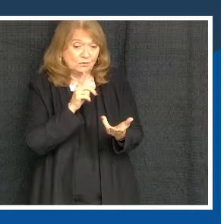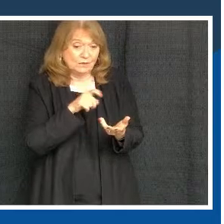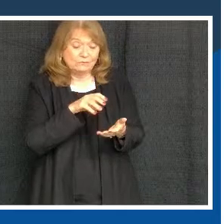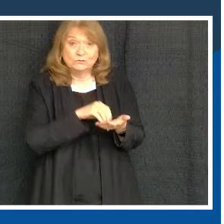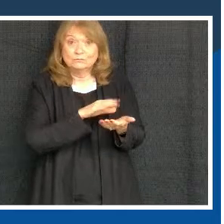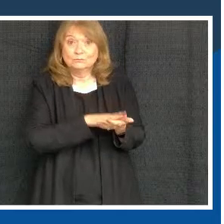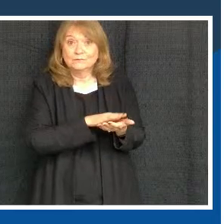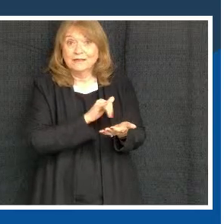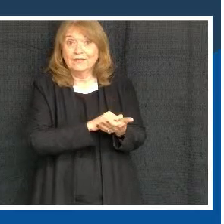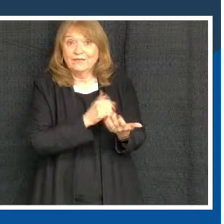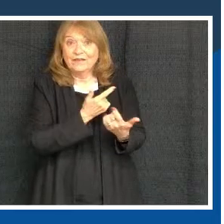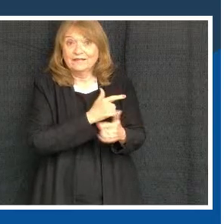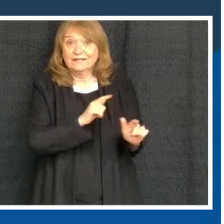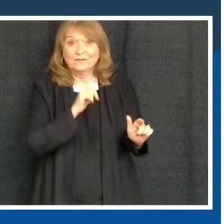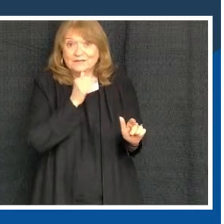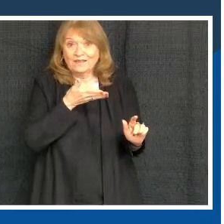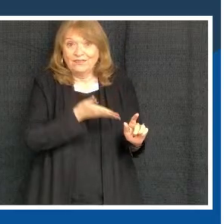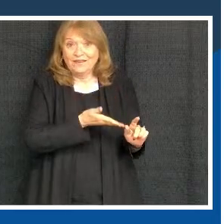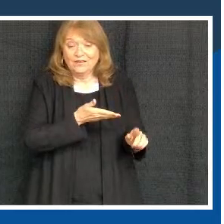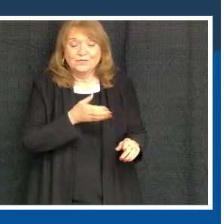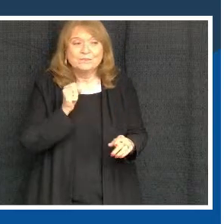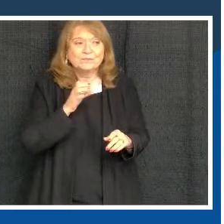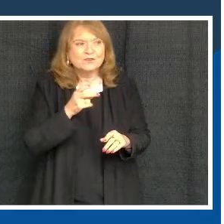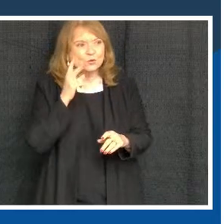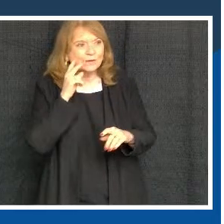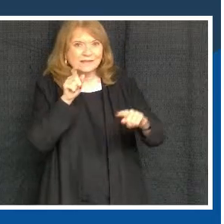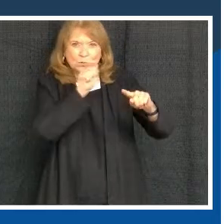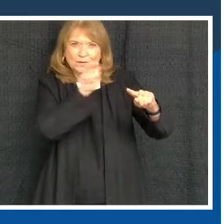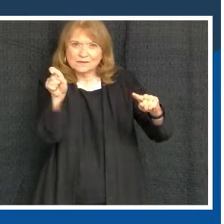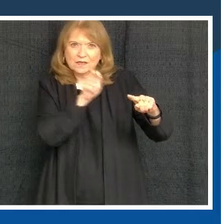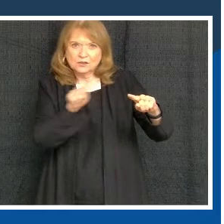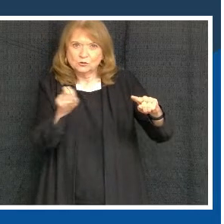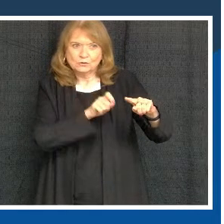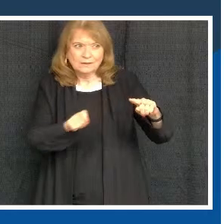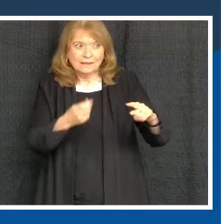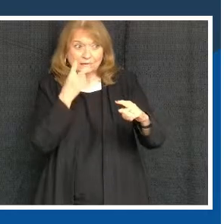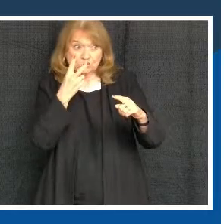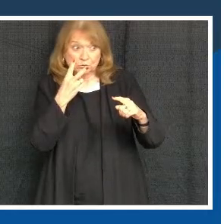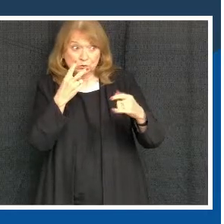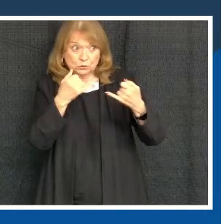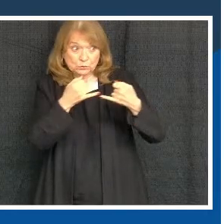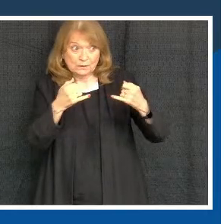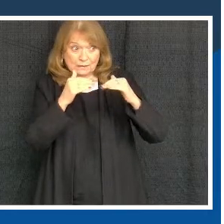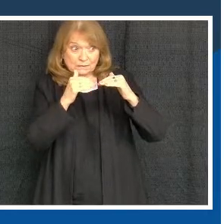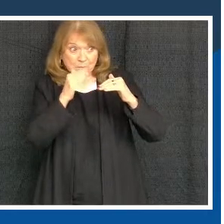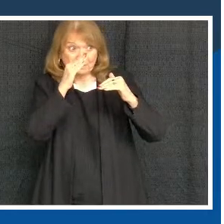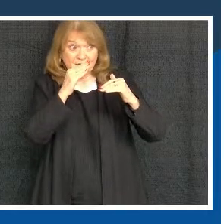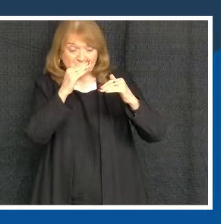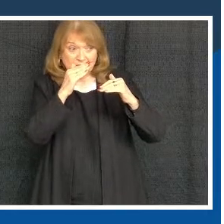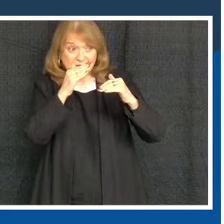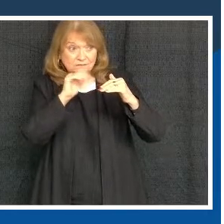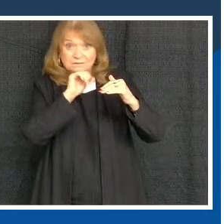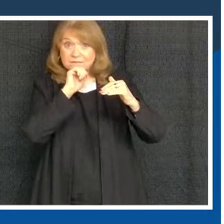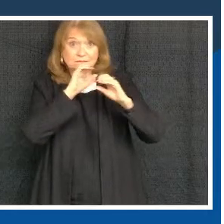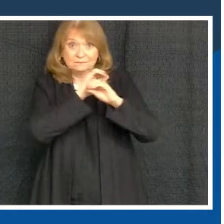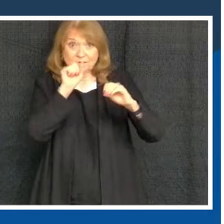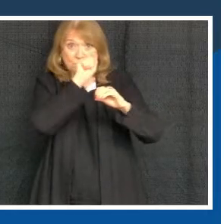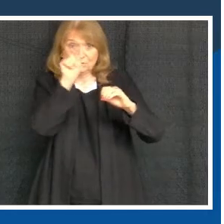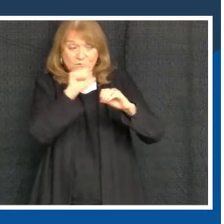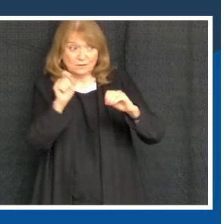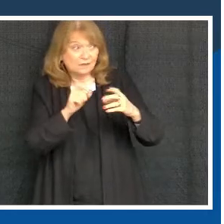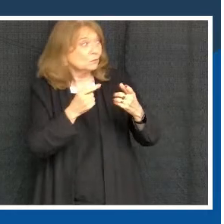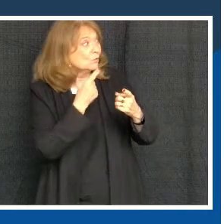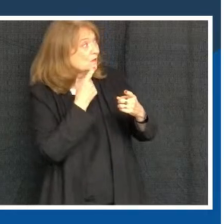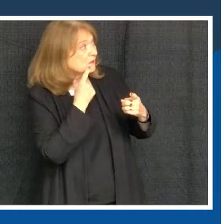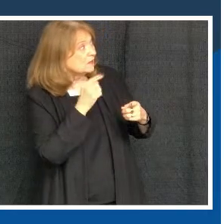there. So as you can see on this section in the underline, the 2 lines above that, 11.9 violations where it says